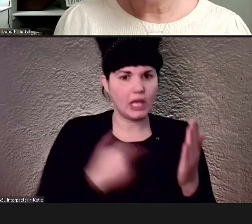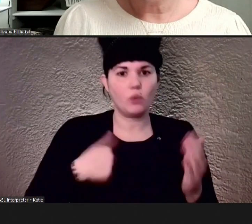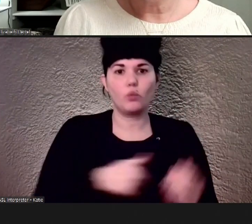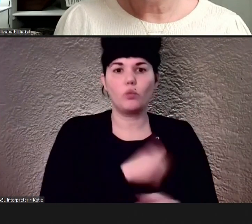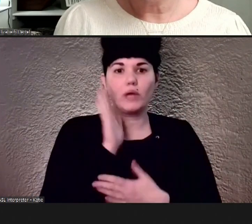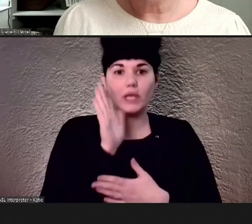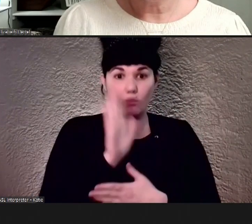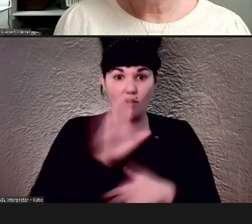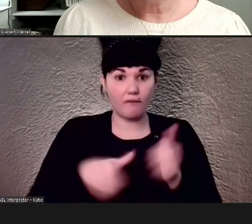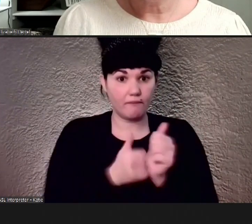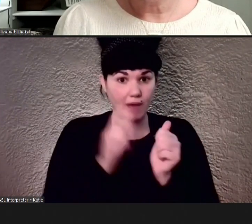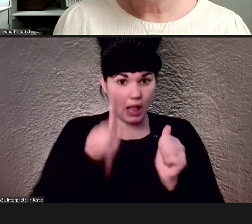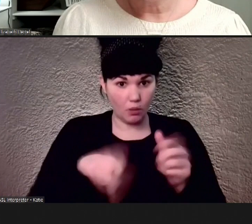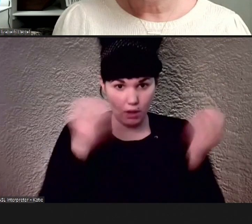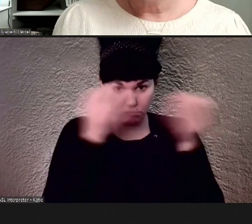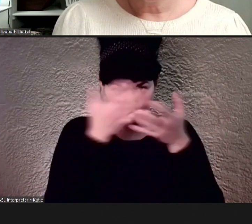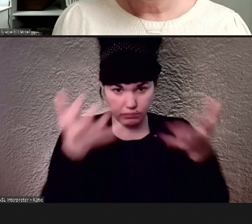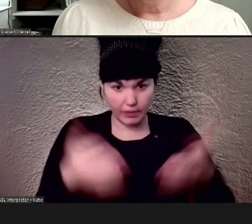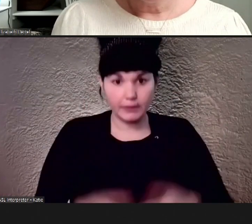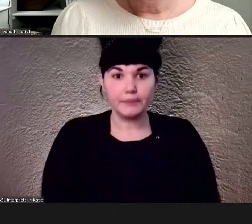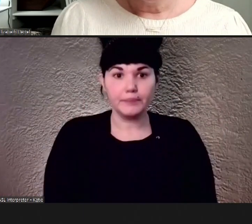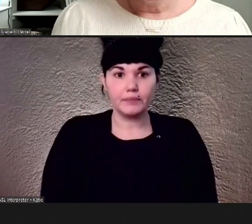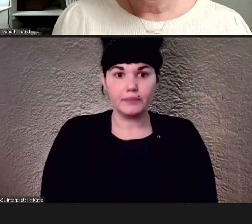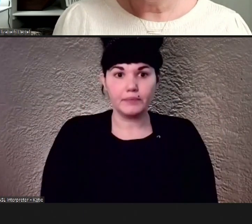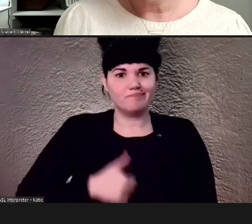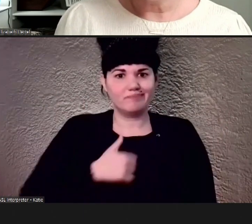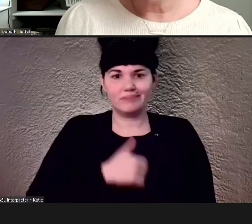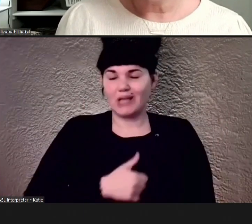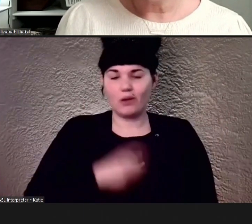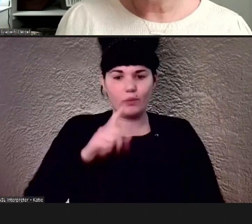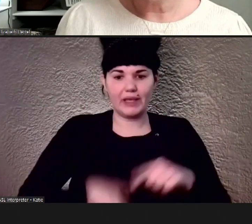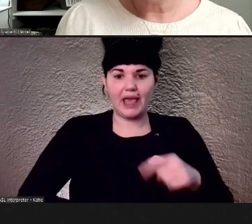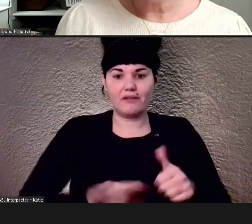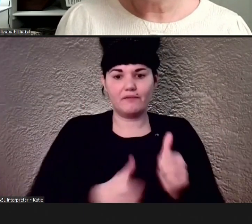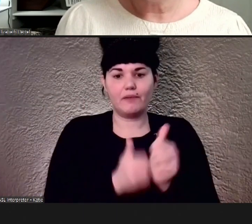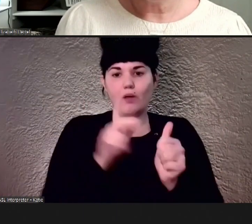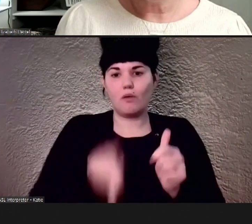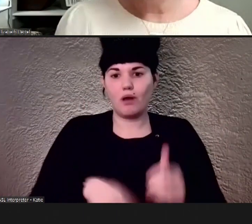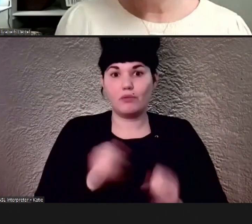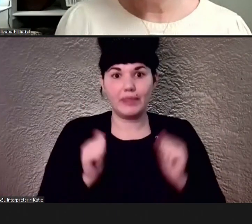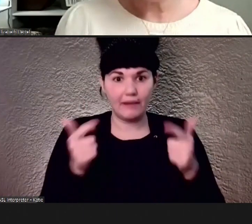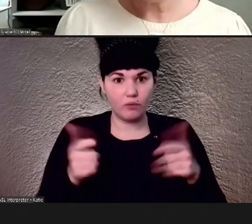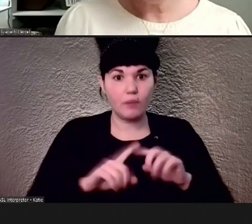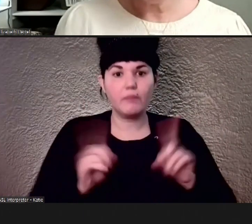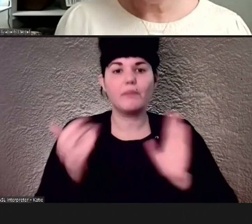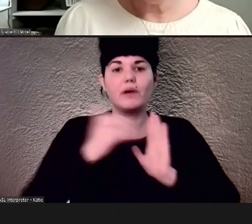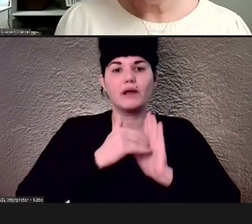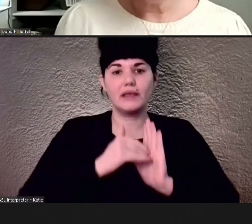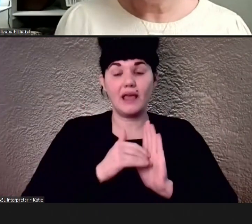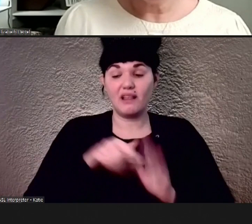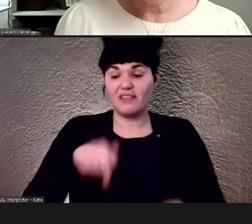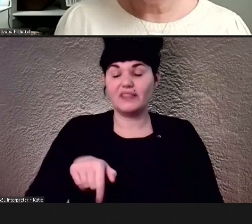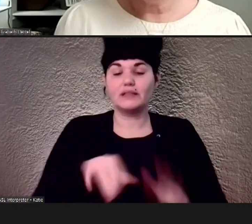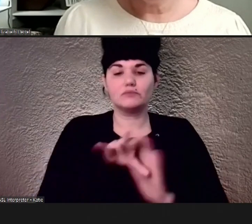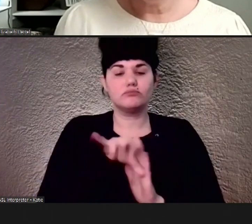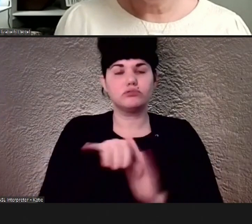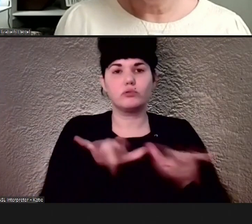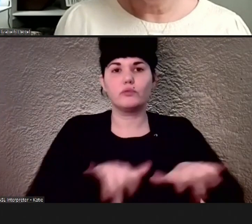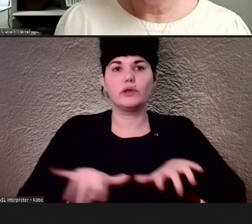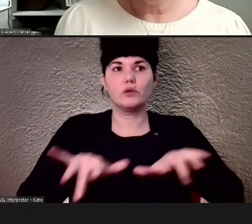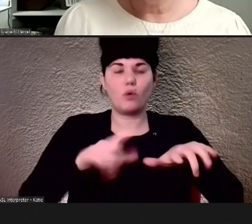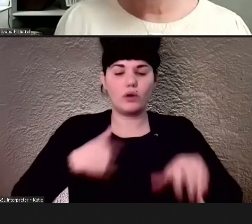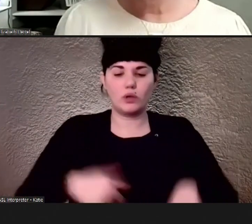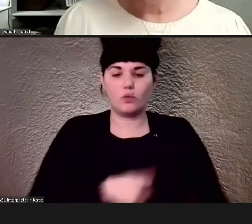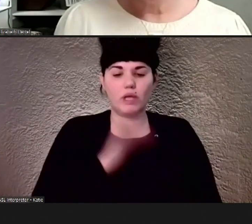do apologize, we're not able to follow up with everybody, but again, we will be sharing the recording of today's briefing as